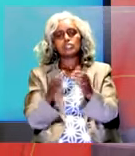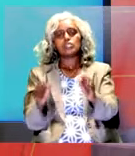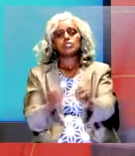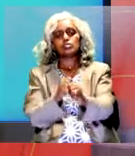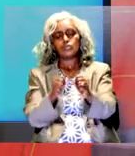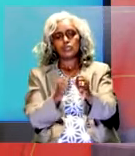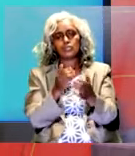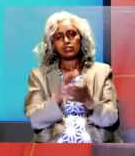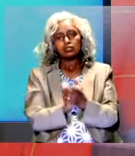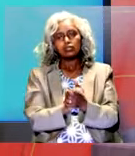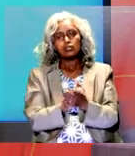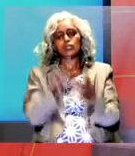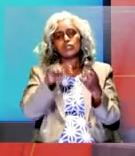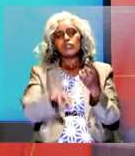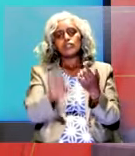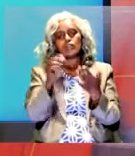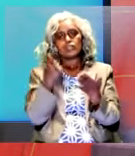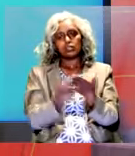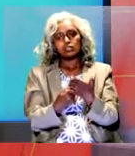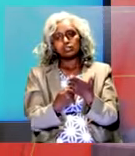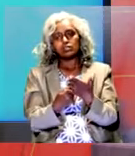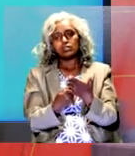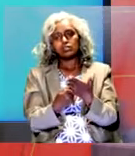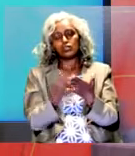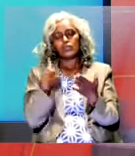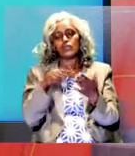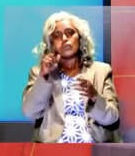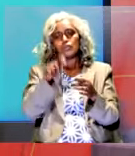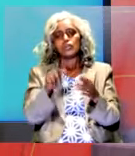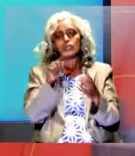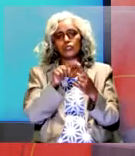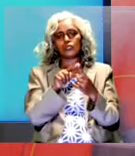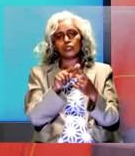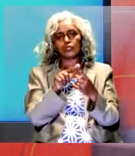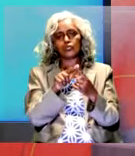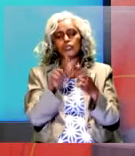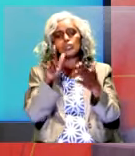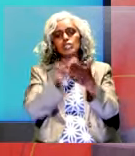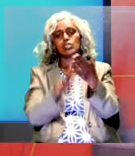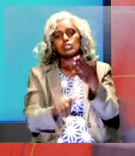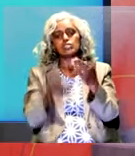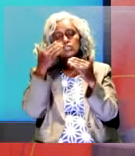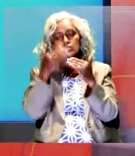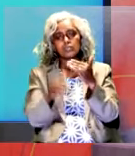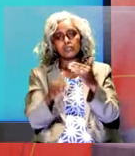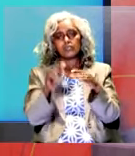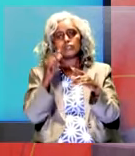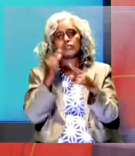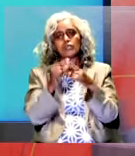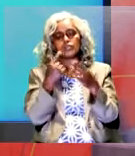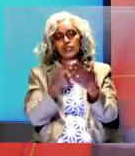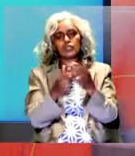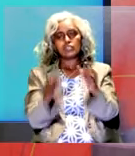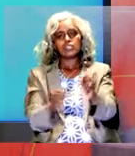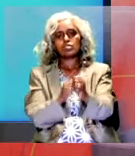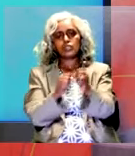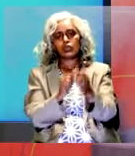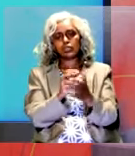sequence. To find this, we need to list some terms of this